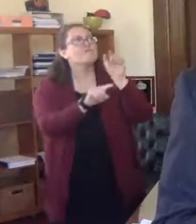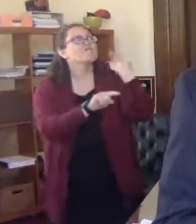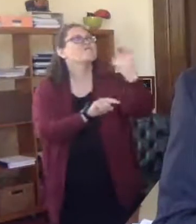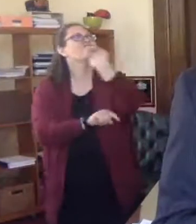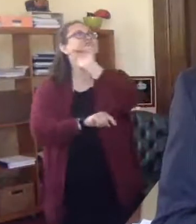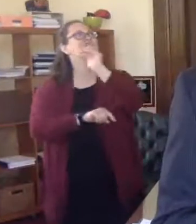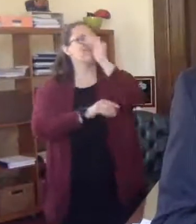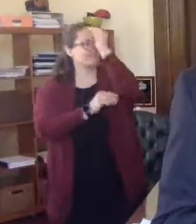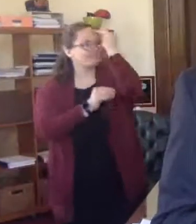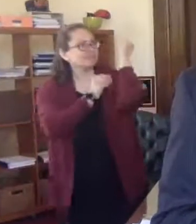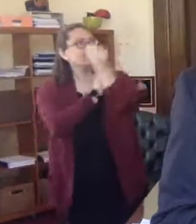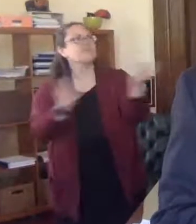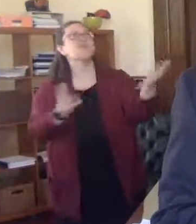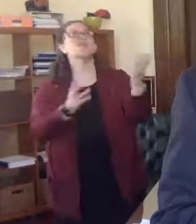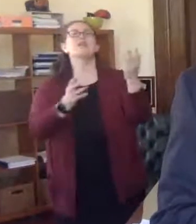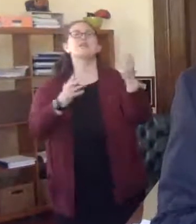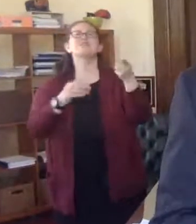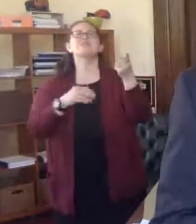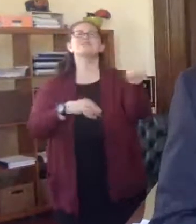access to